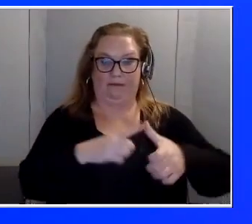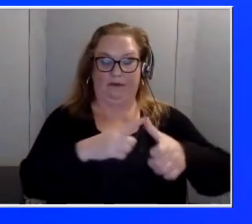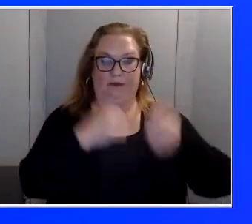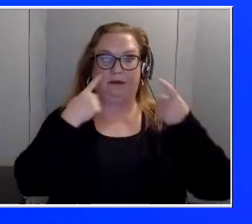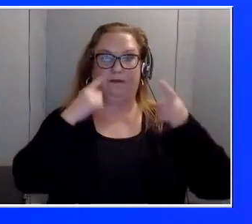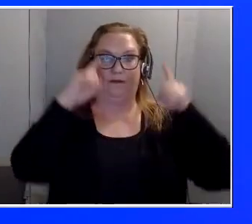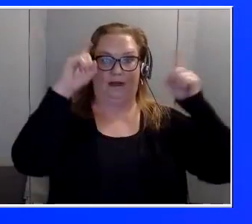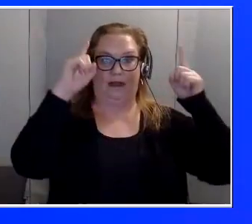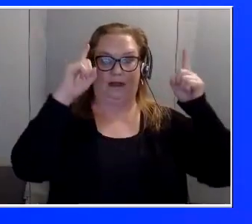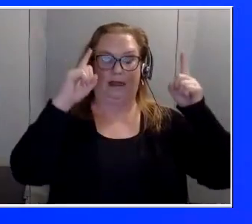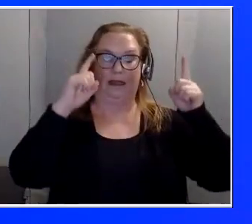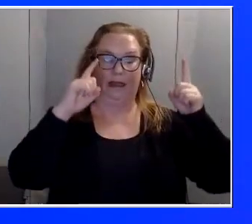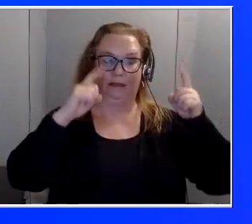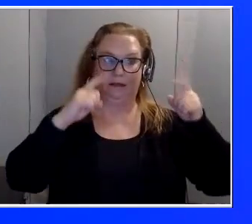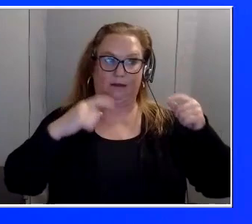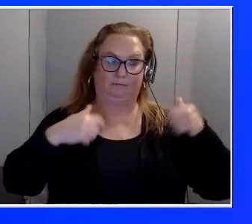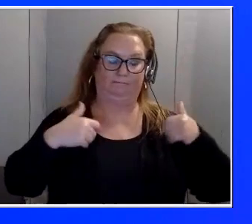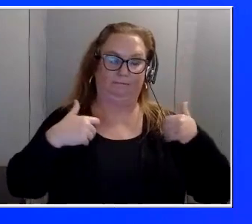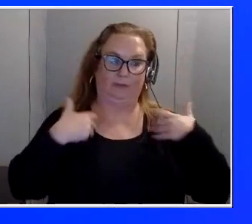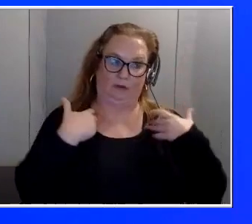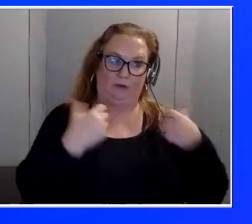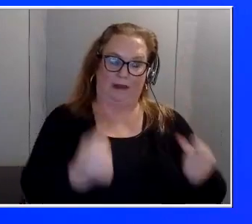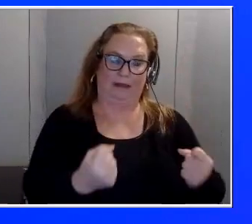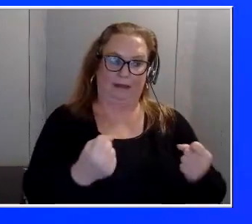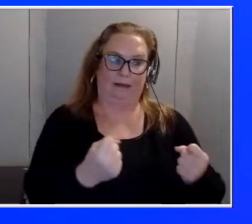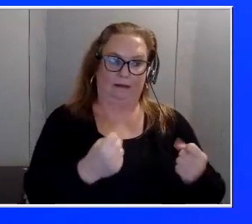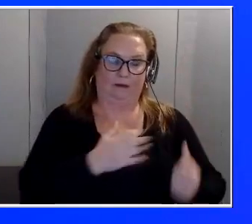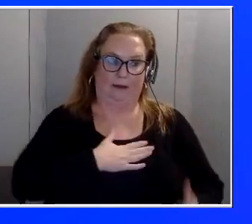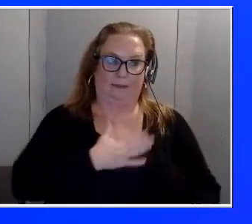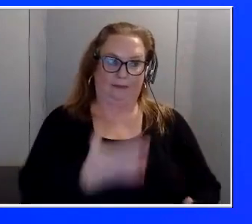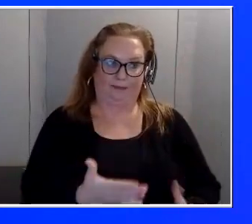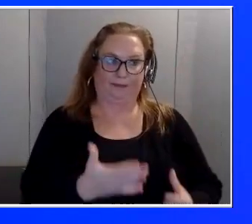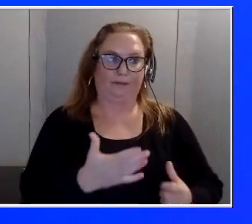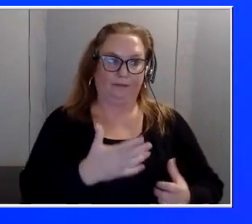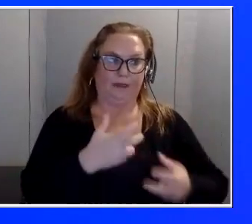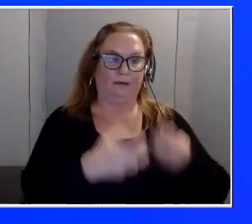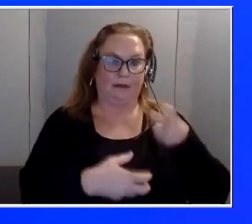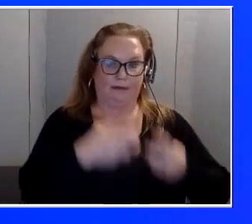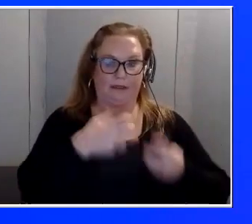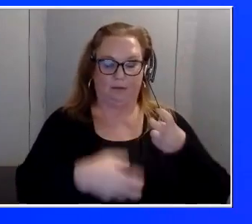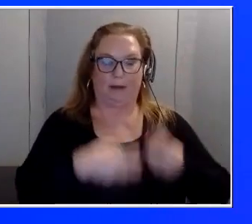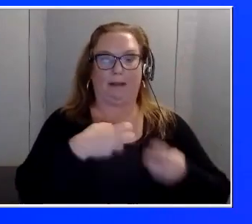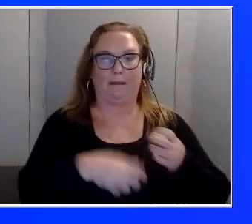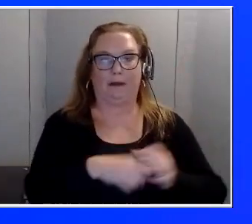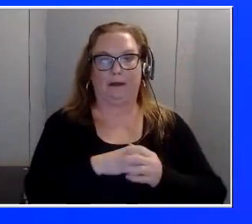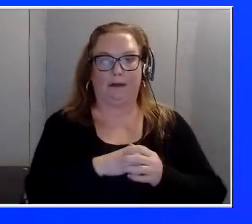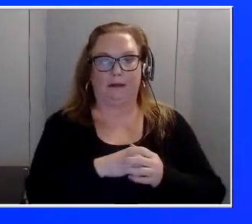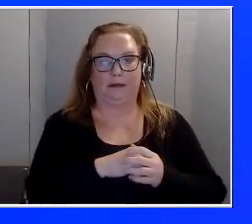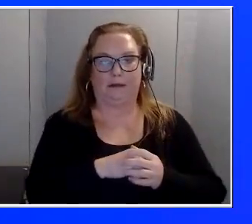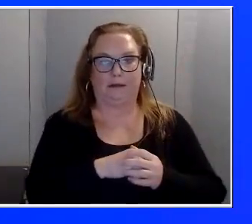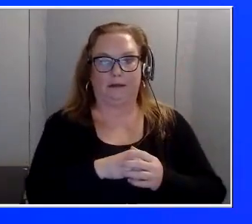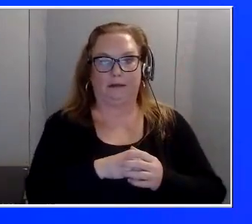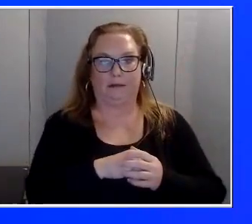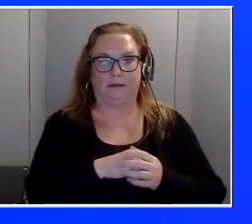finally had the guts to admit to someone that I was having this problem,